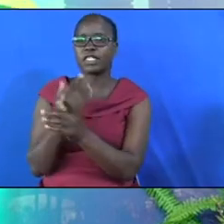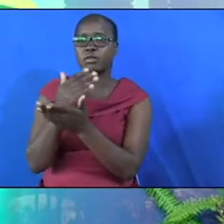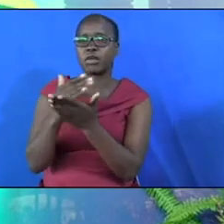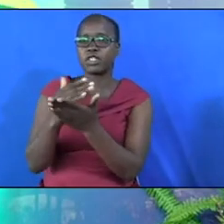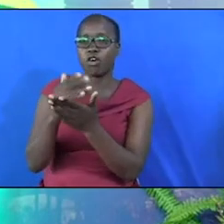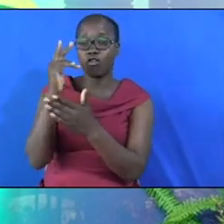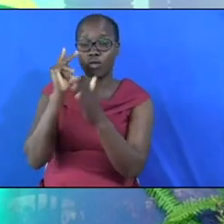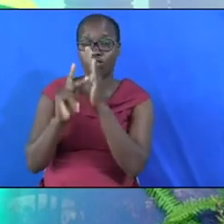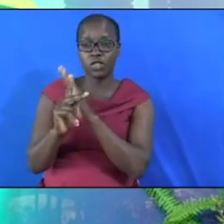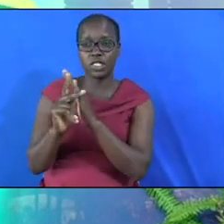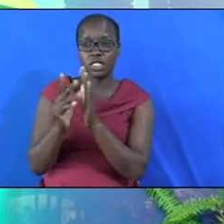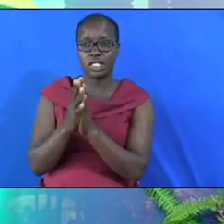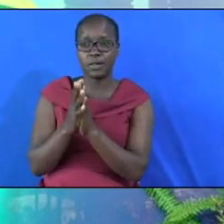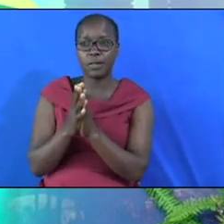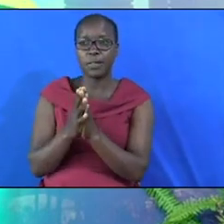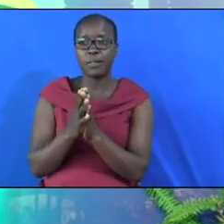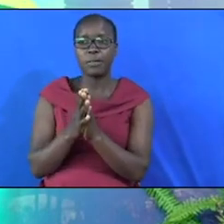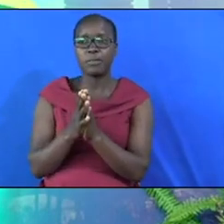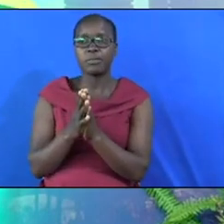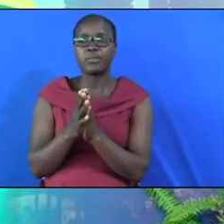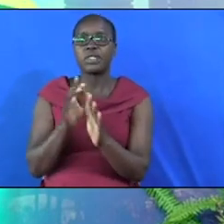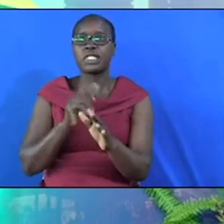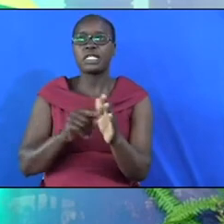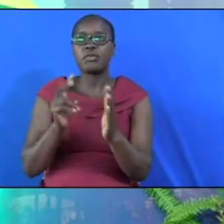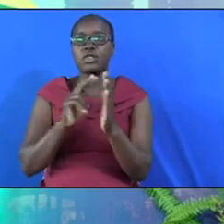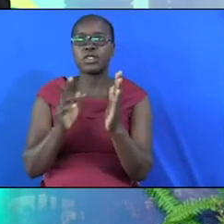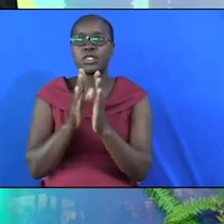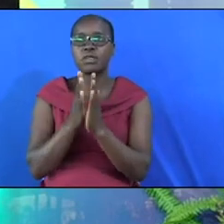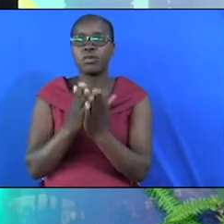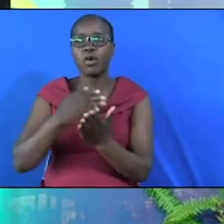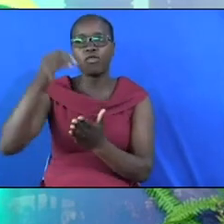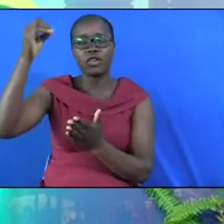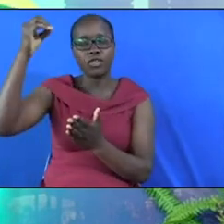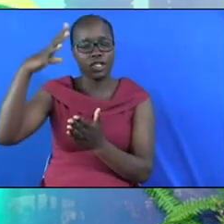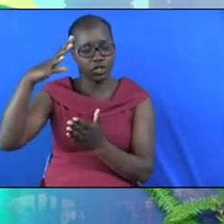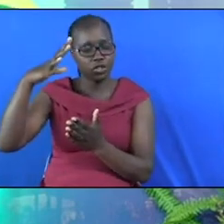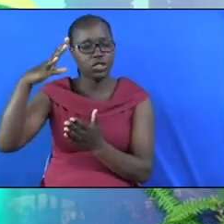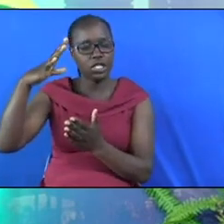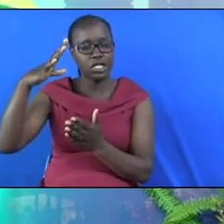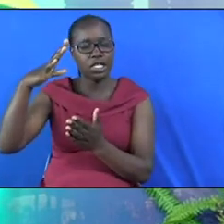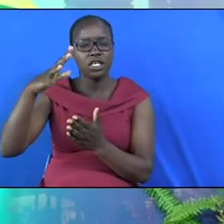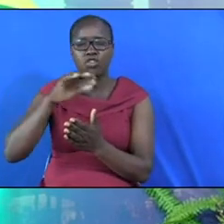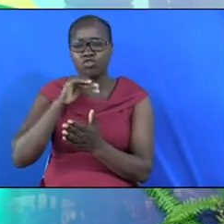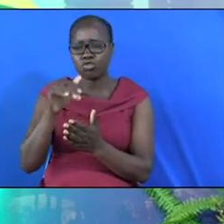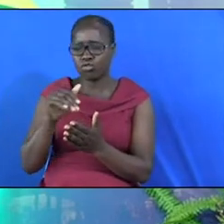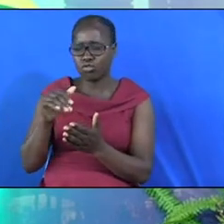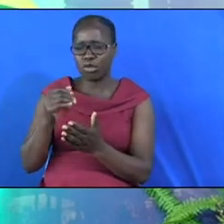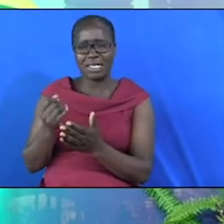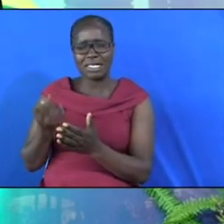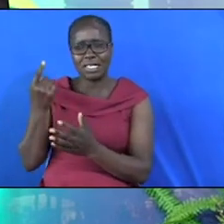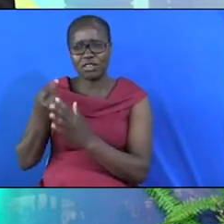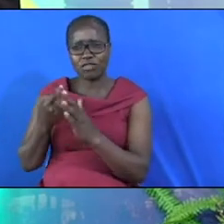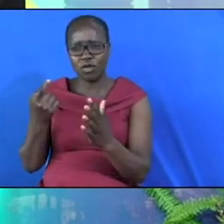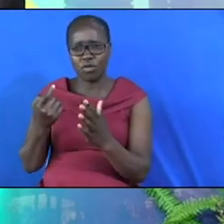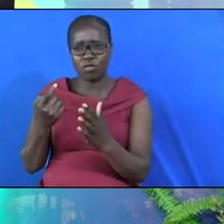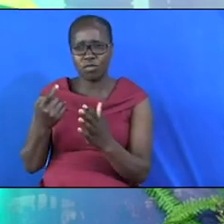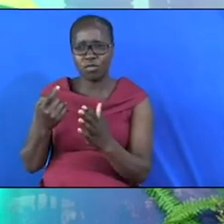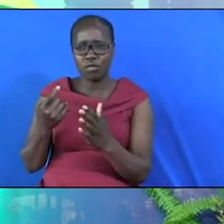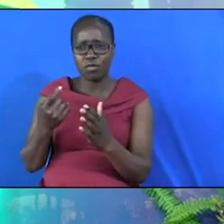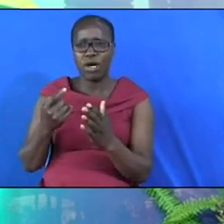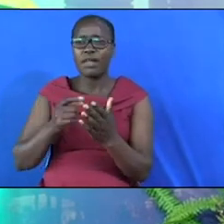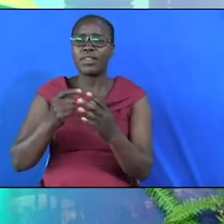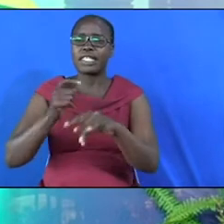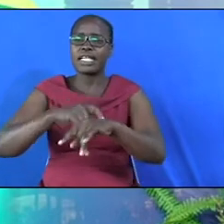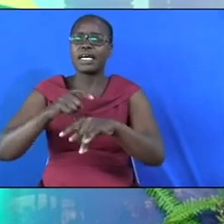of prophecy. I repeat that when you are reading the book of Revelation, then you don't need to understand the book of Revelation from